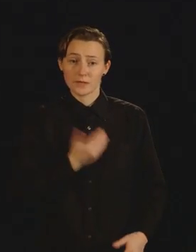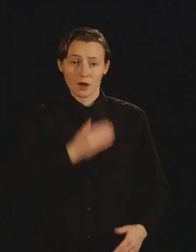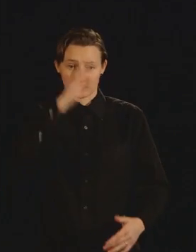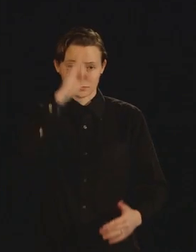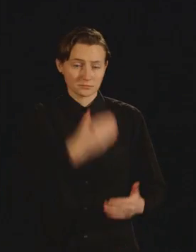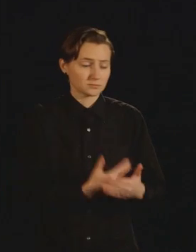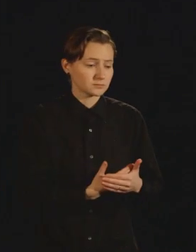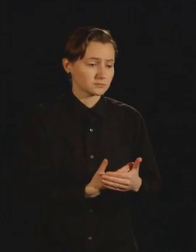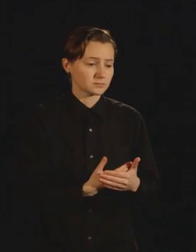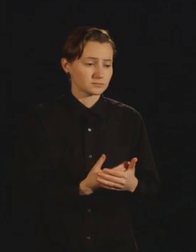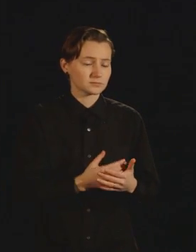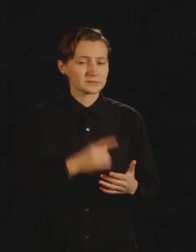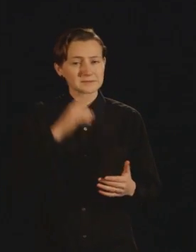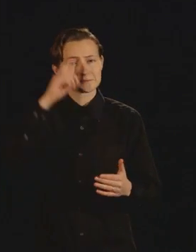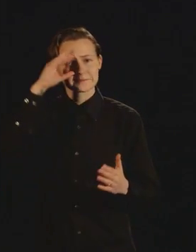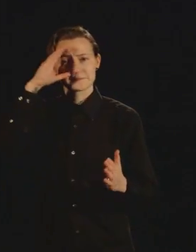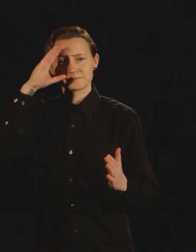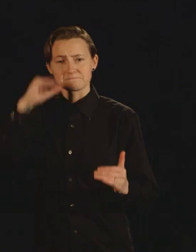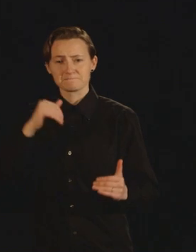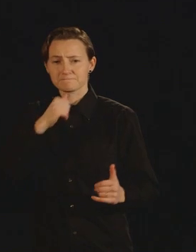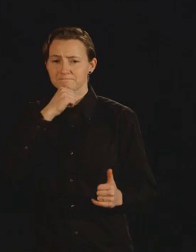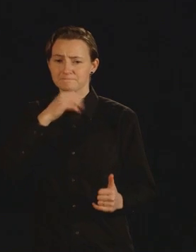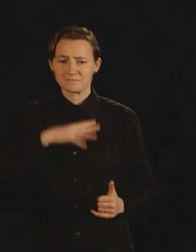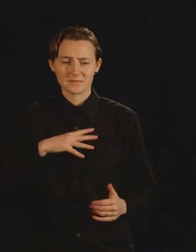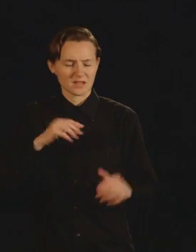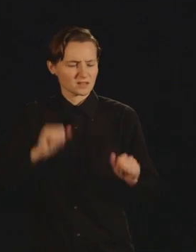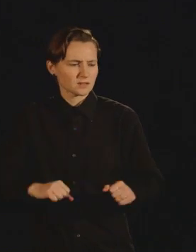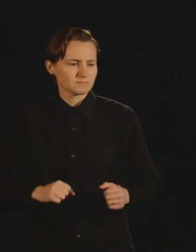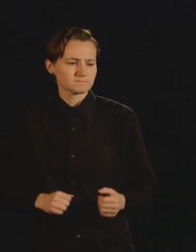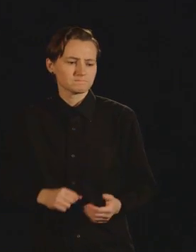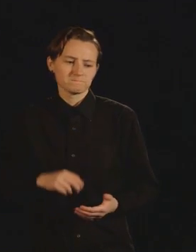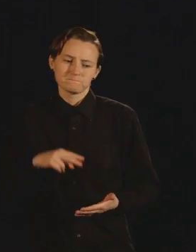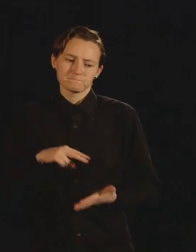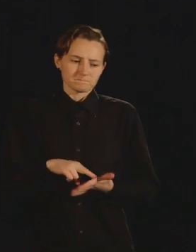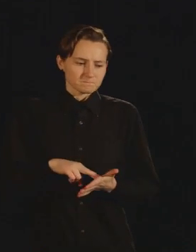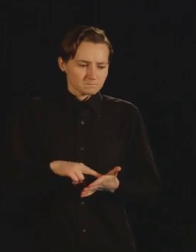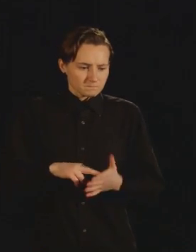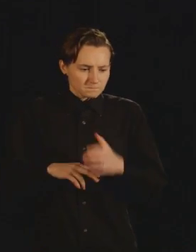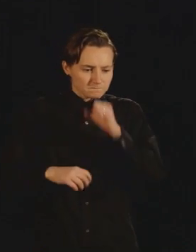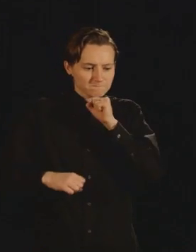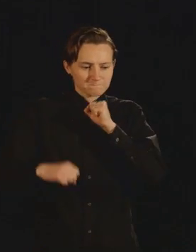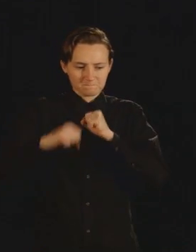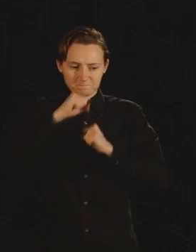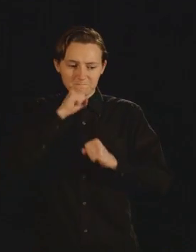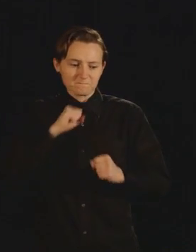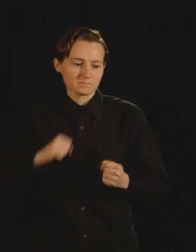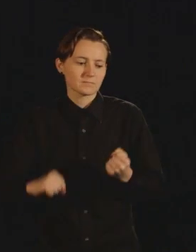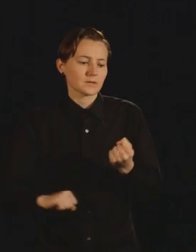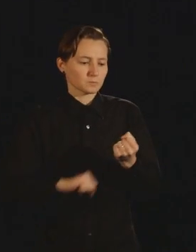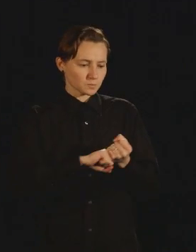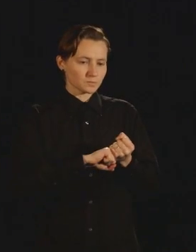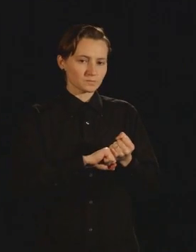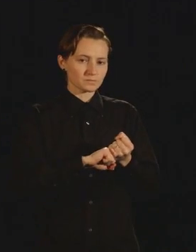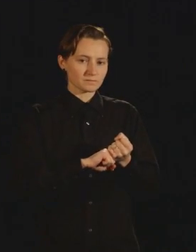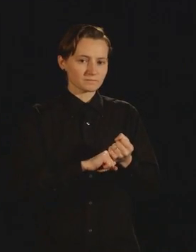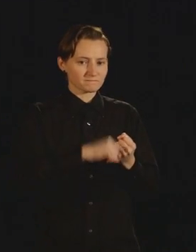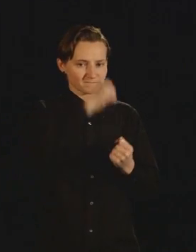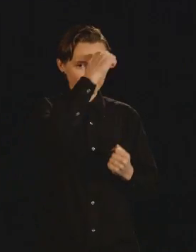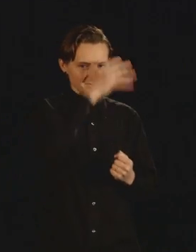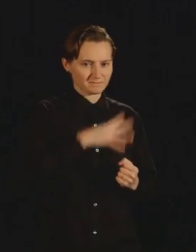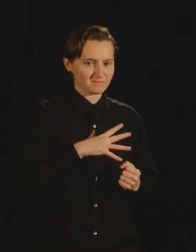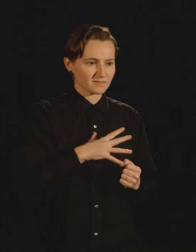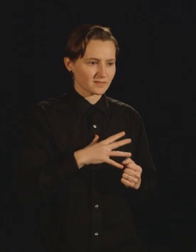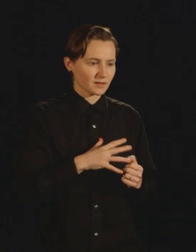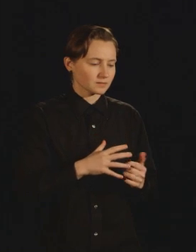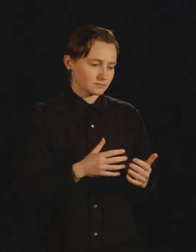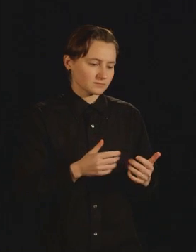For our sons, I hope that we women can stand in strength and grit with